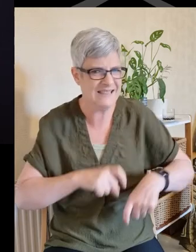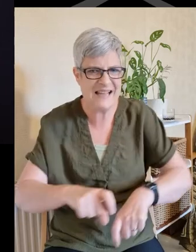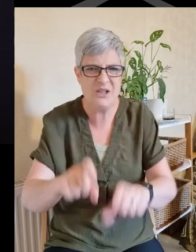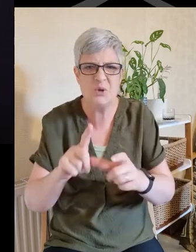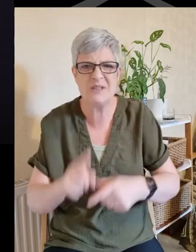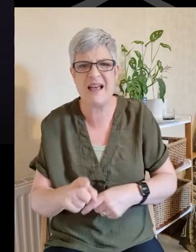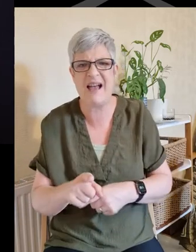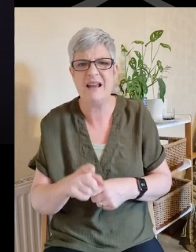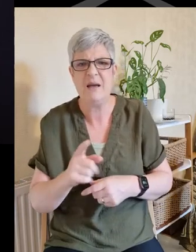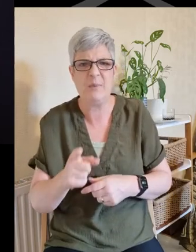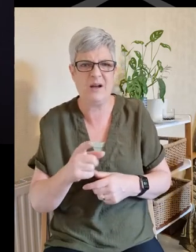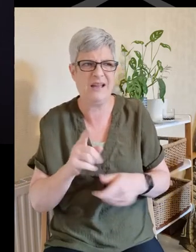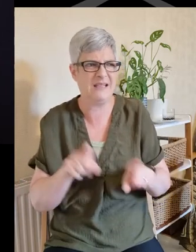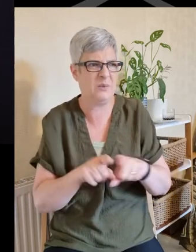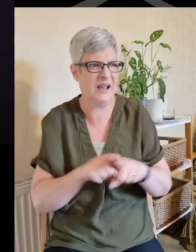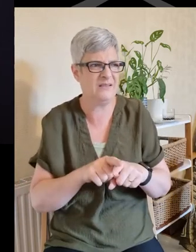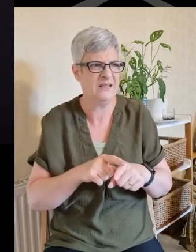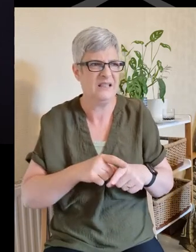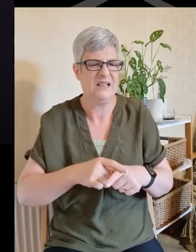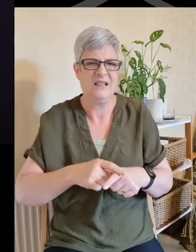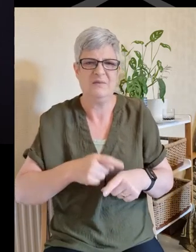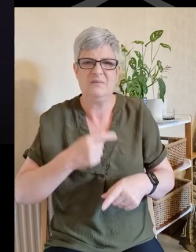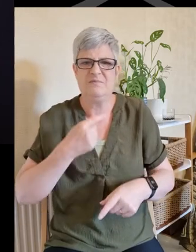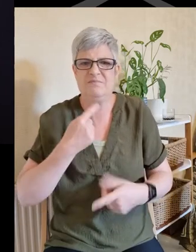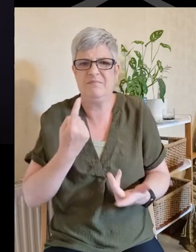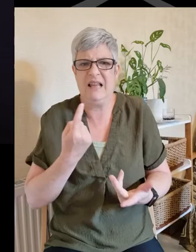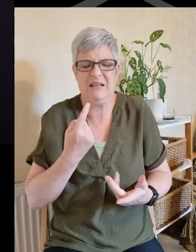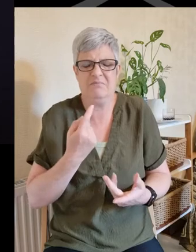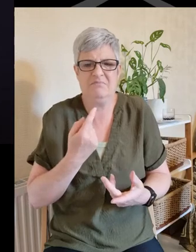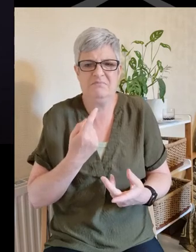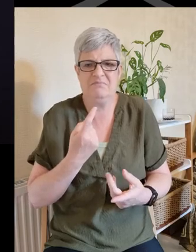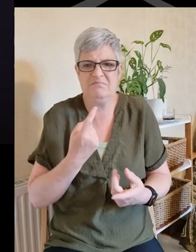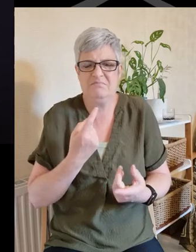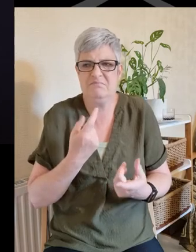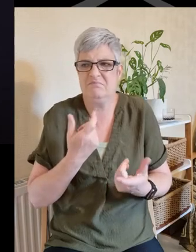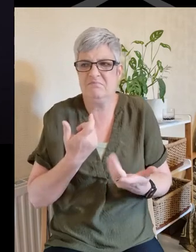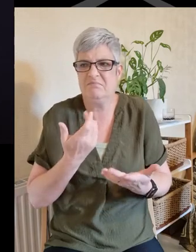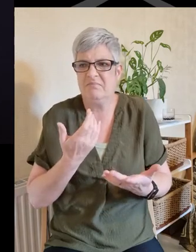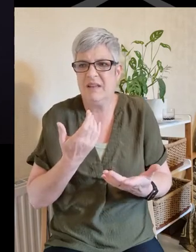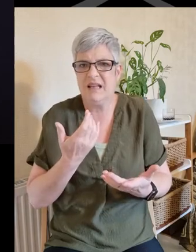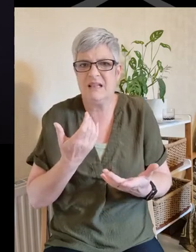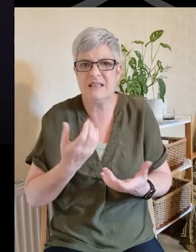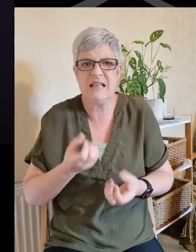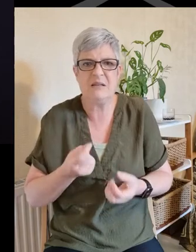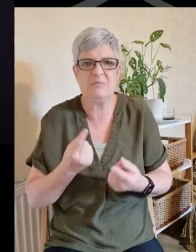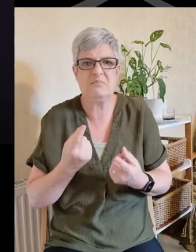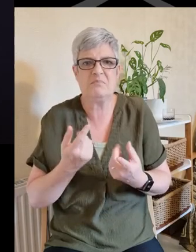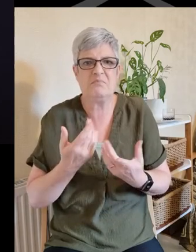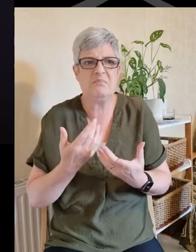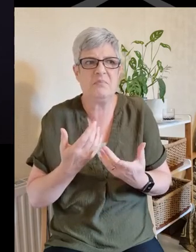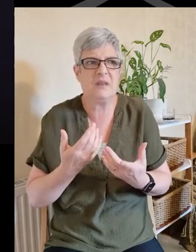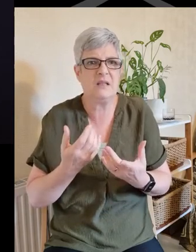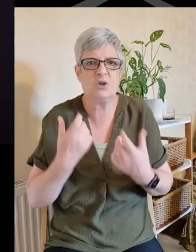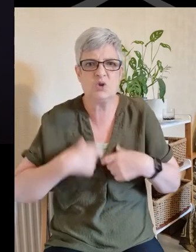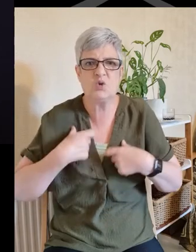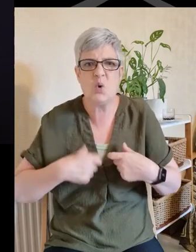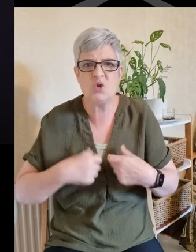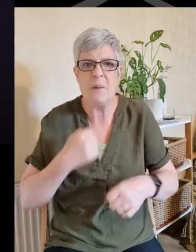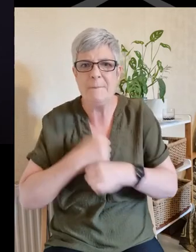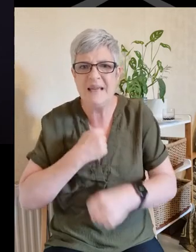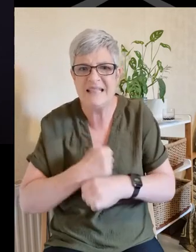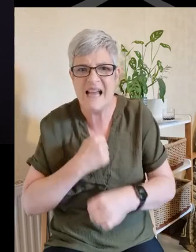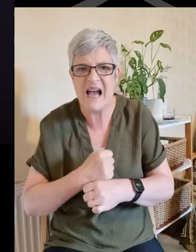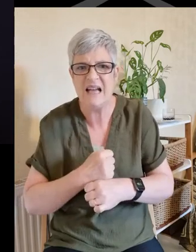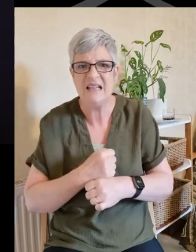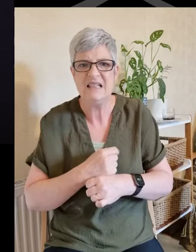the vitriol that's spat out on social media, for example, I don't know. For we're quick to point the finger and condemn. We can't even live